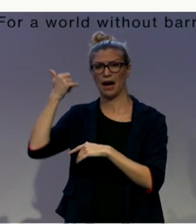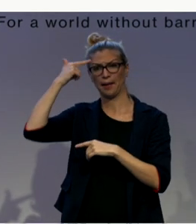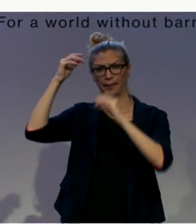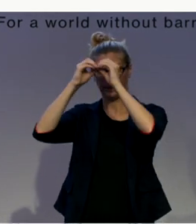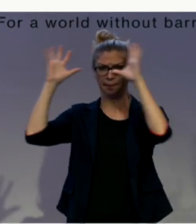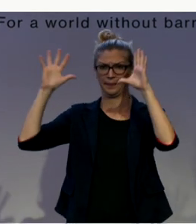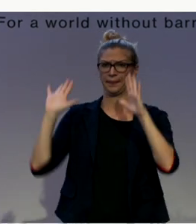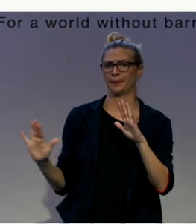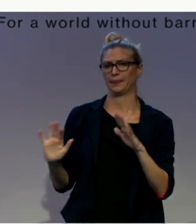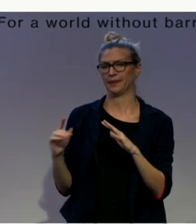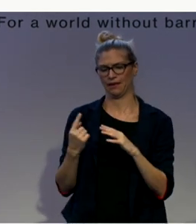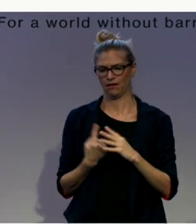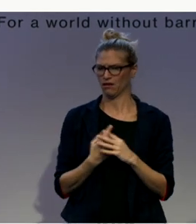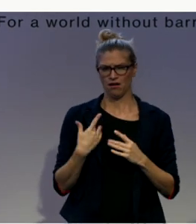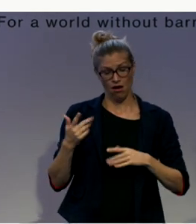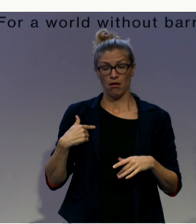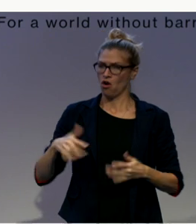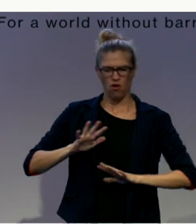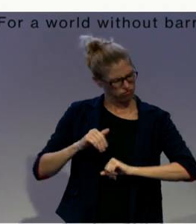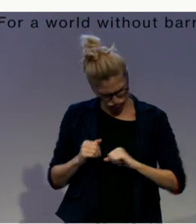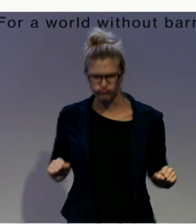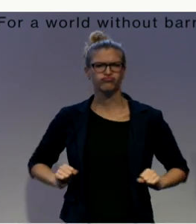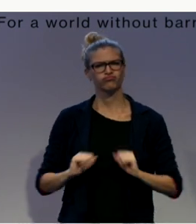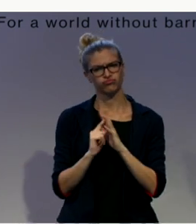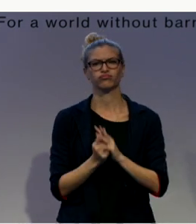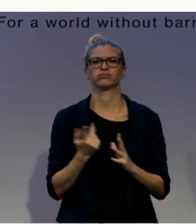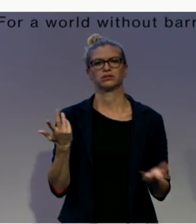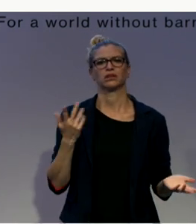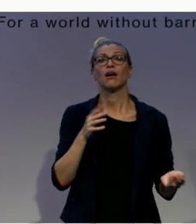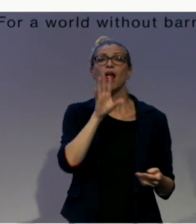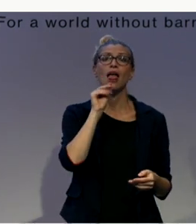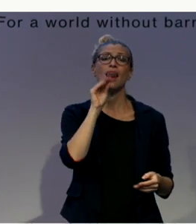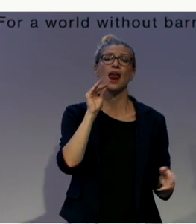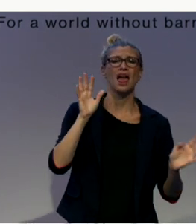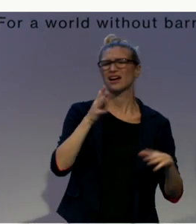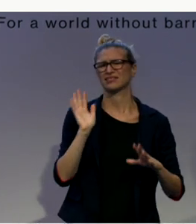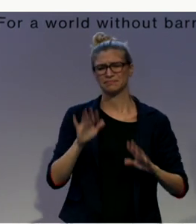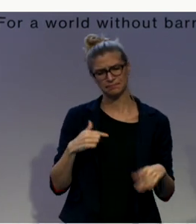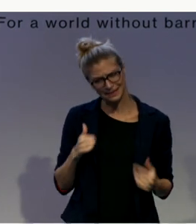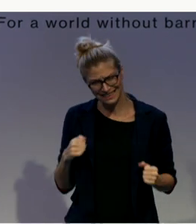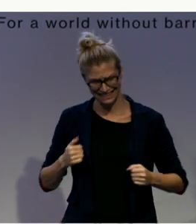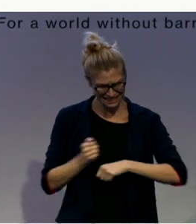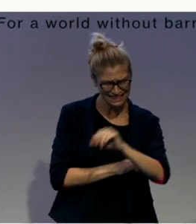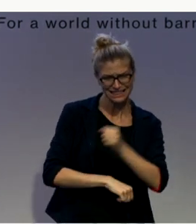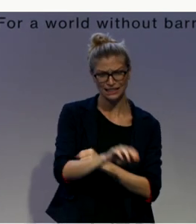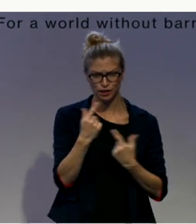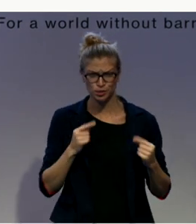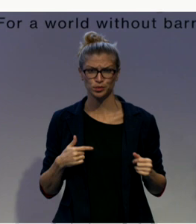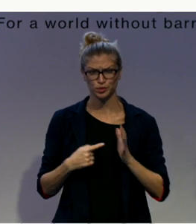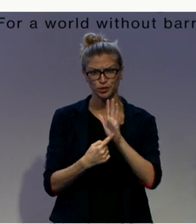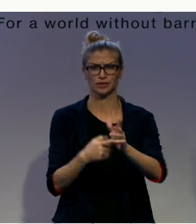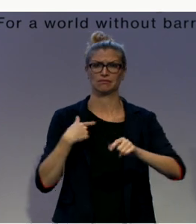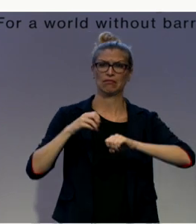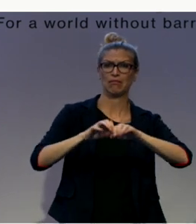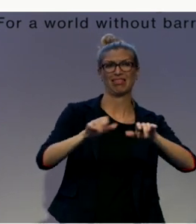cannot talk and this image is changed. You have to do something different. Because people grow up on the media on this way.